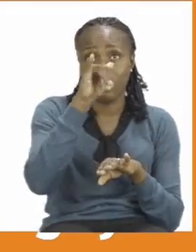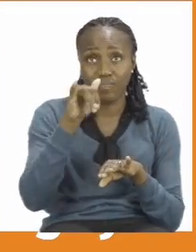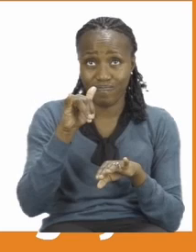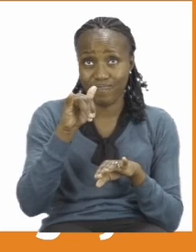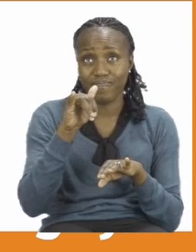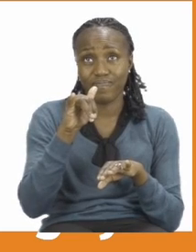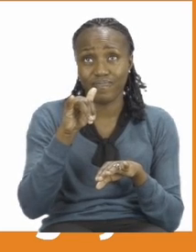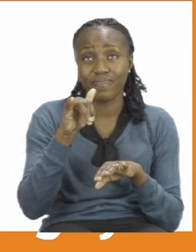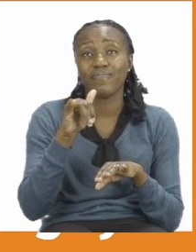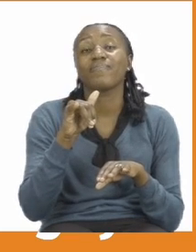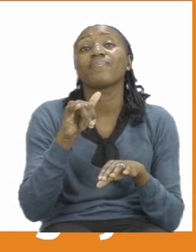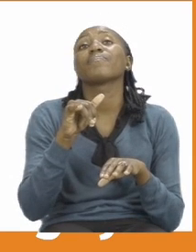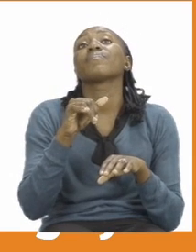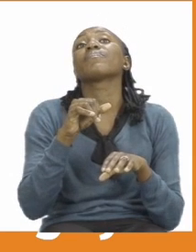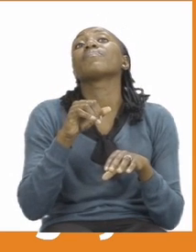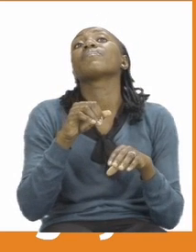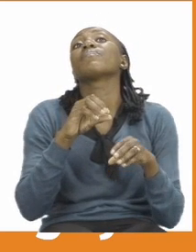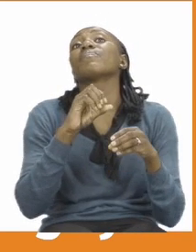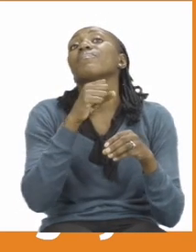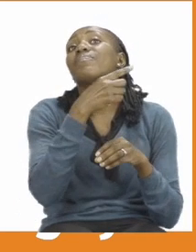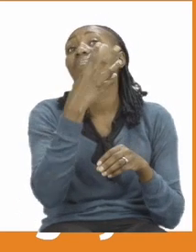the letter Y,